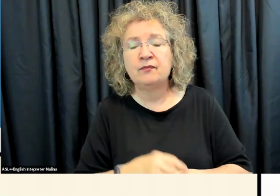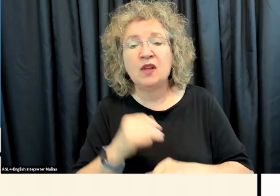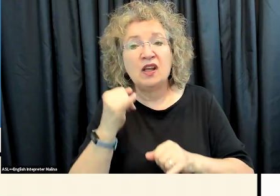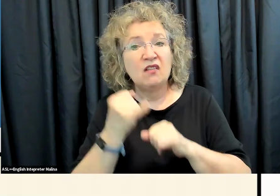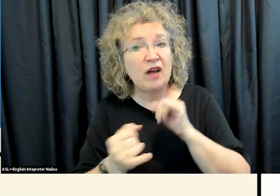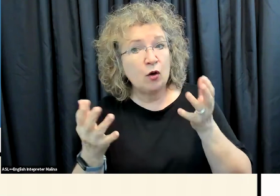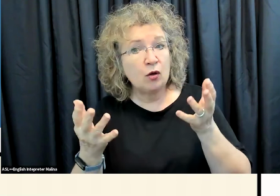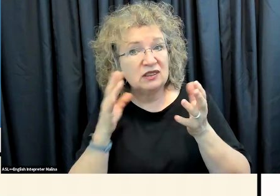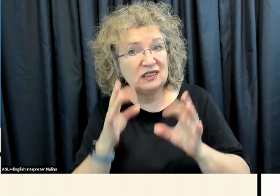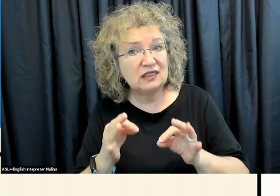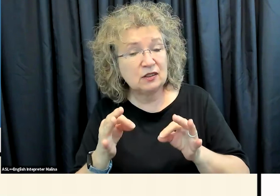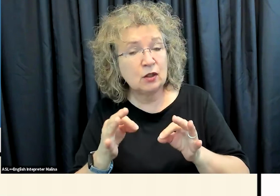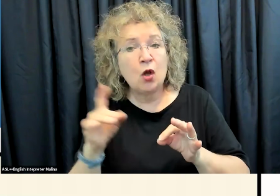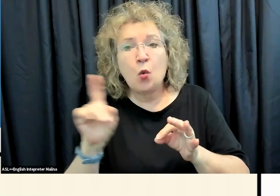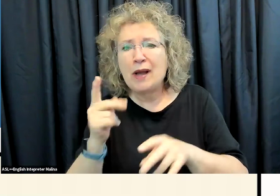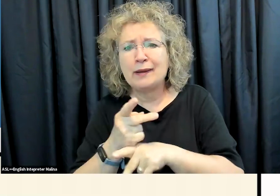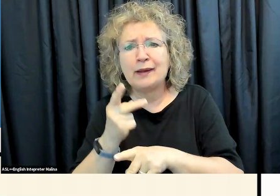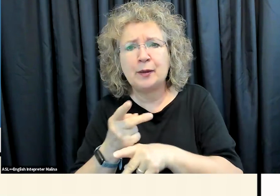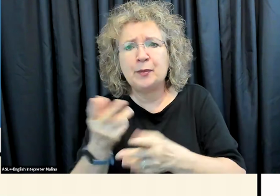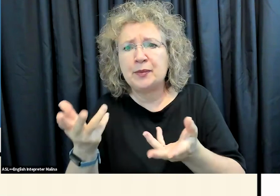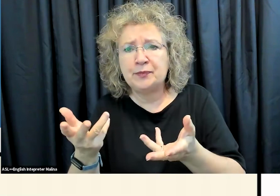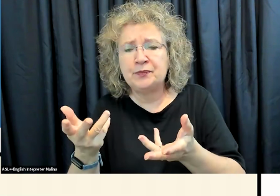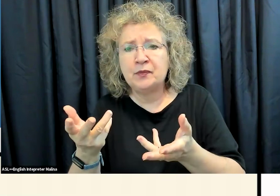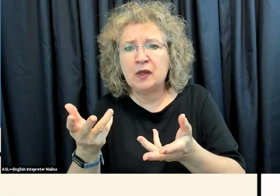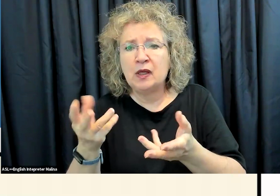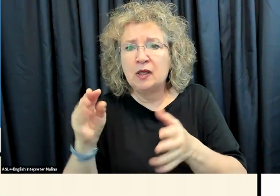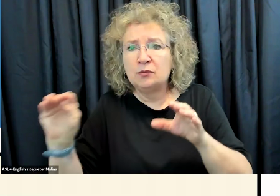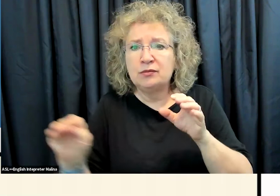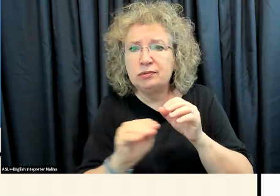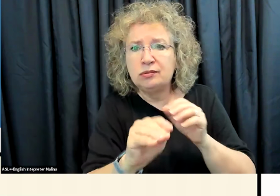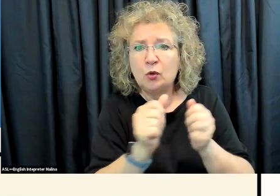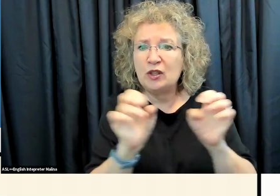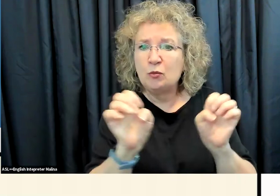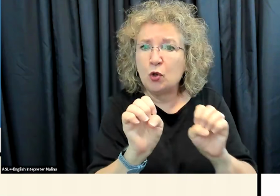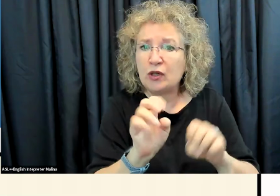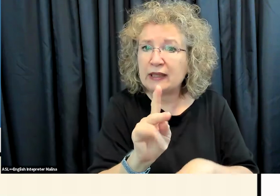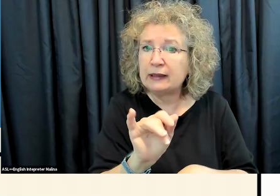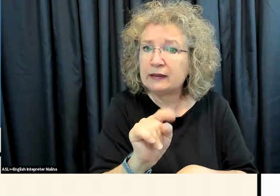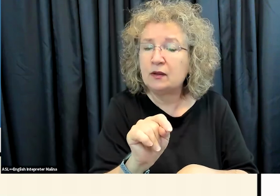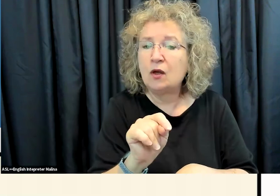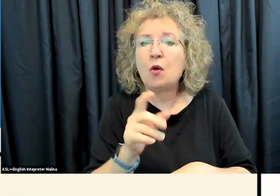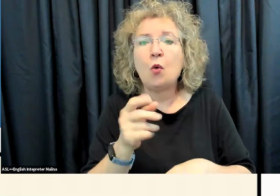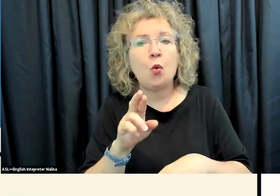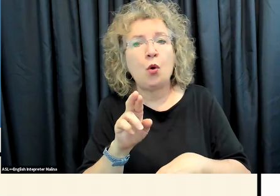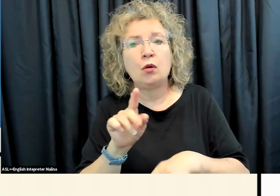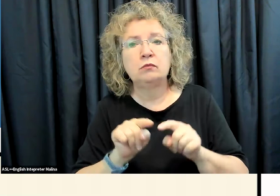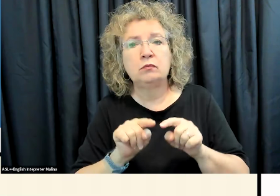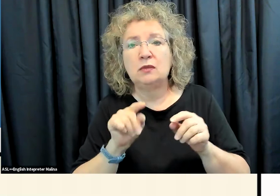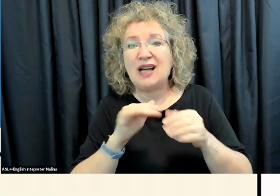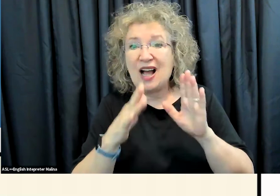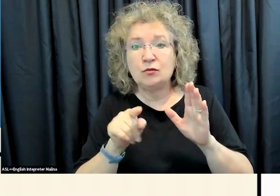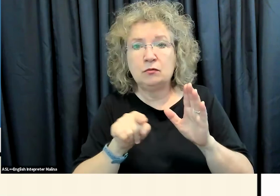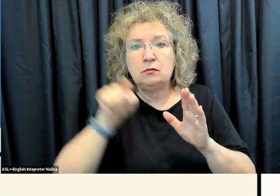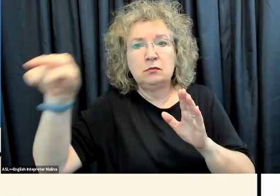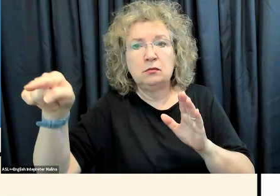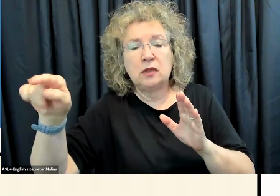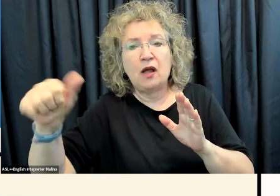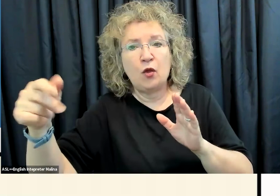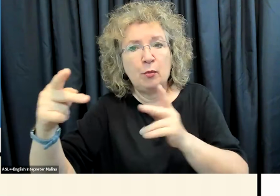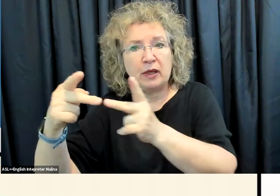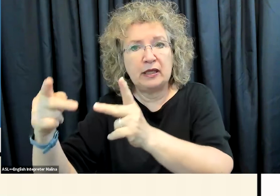inventory? You want to keep it maybe with your emergency kit, or off-site, or potentially